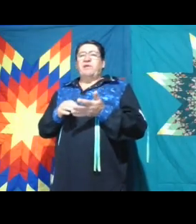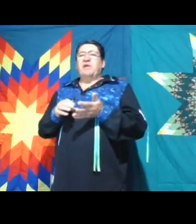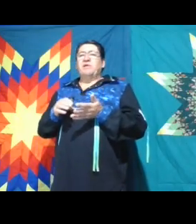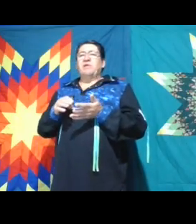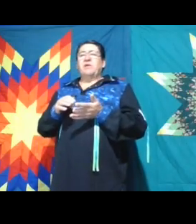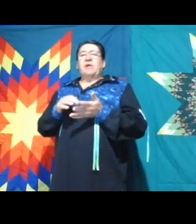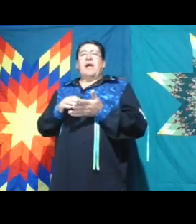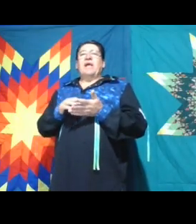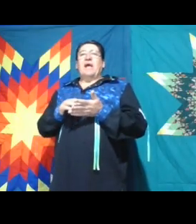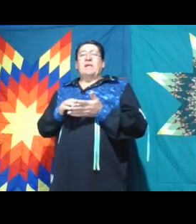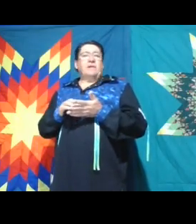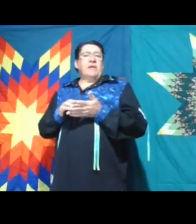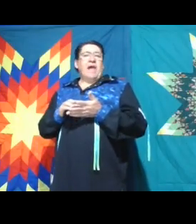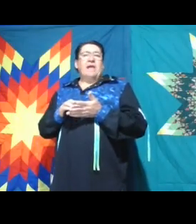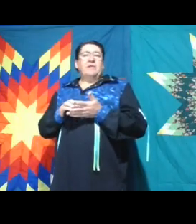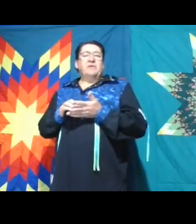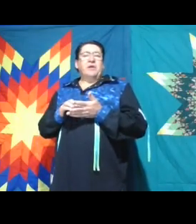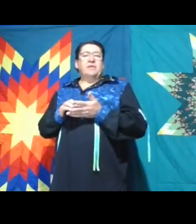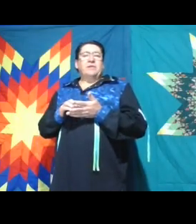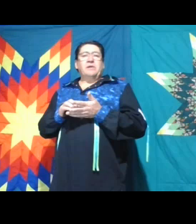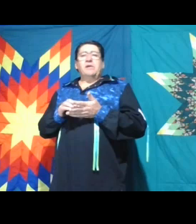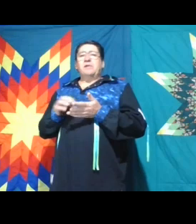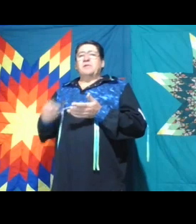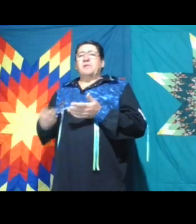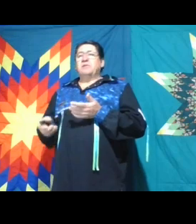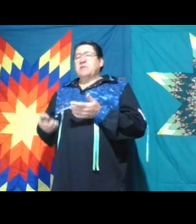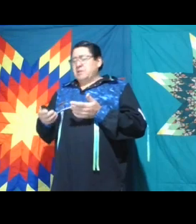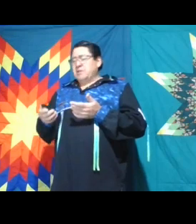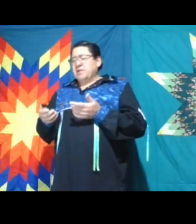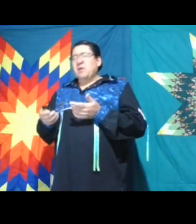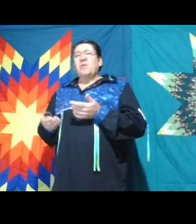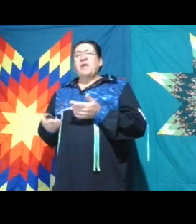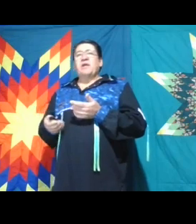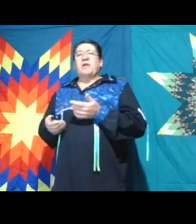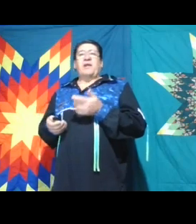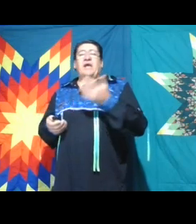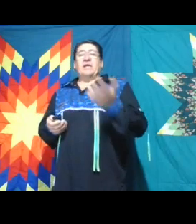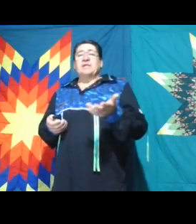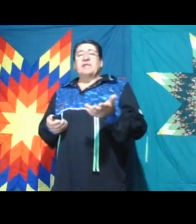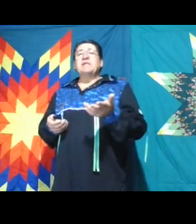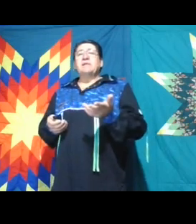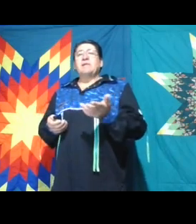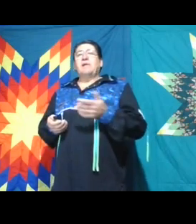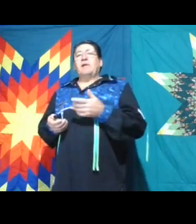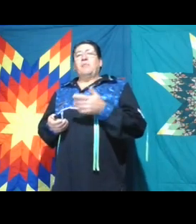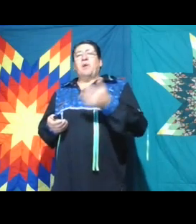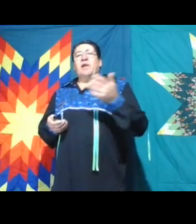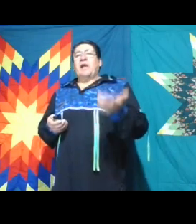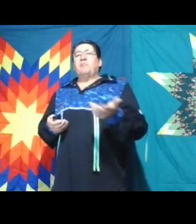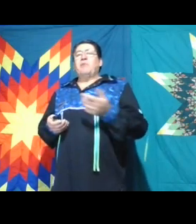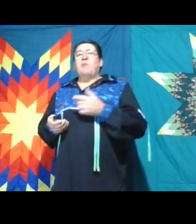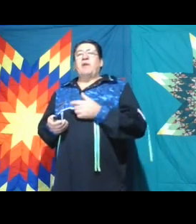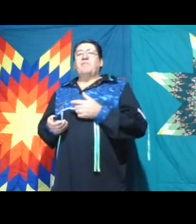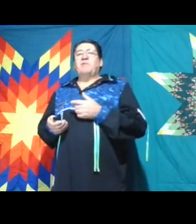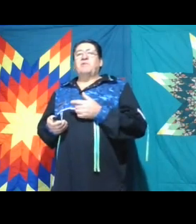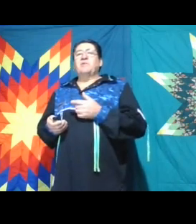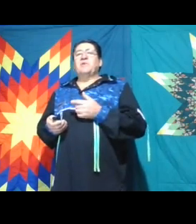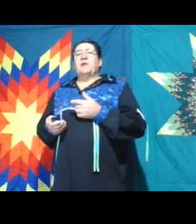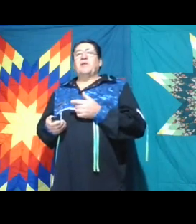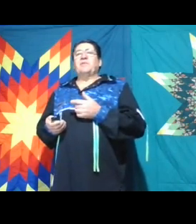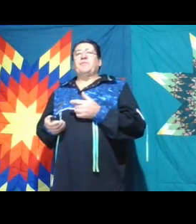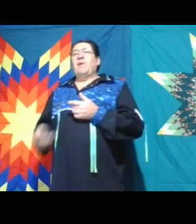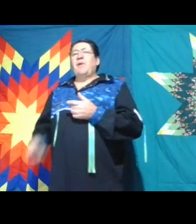intimidation, fear, again, lack of trust. So just know that exists, but again, be